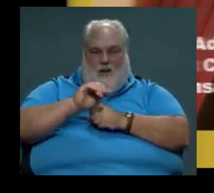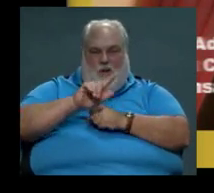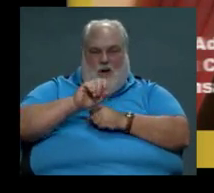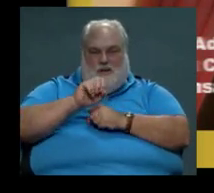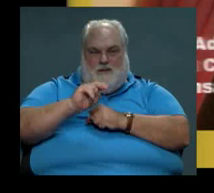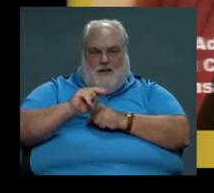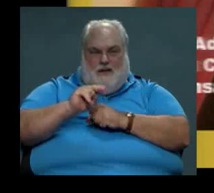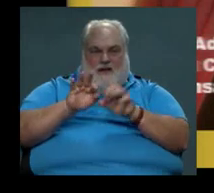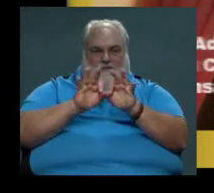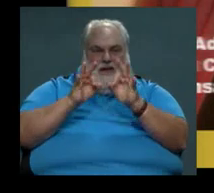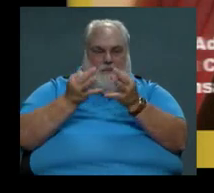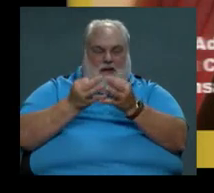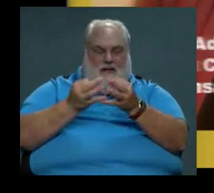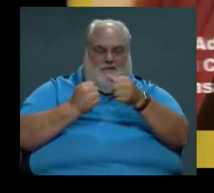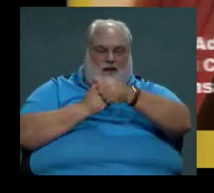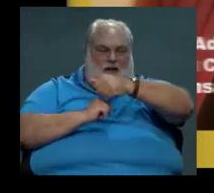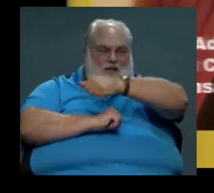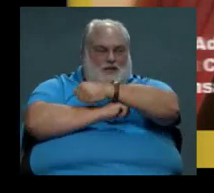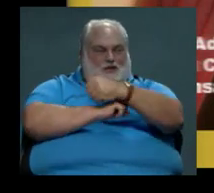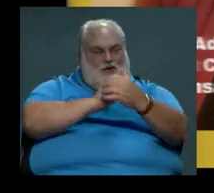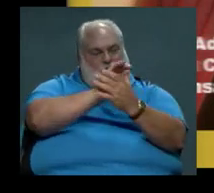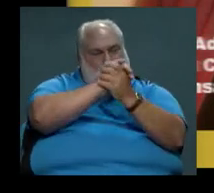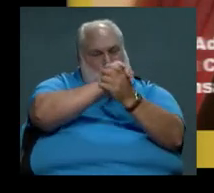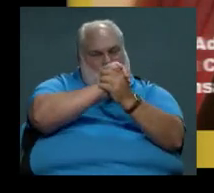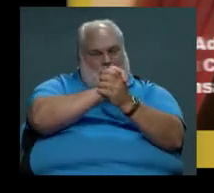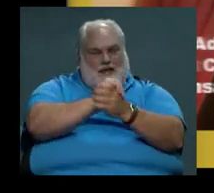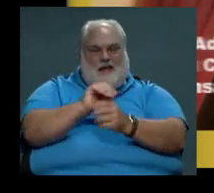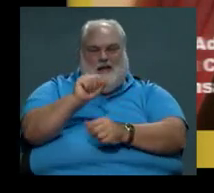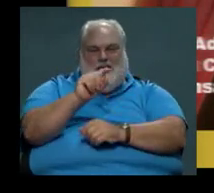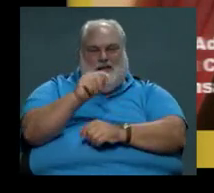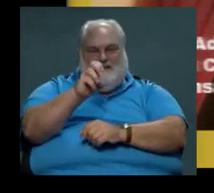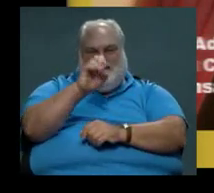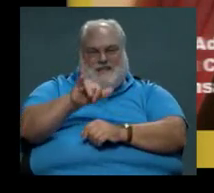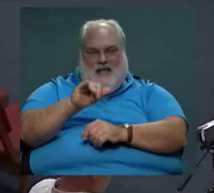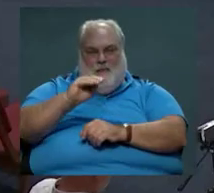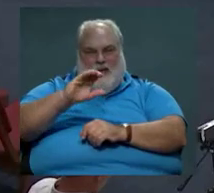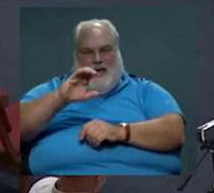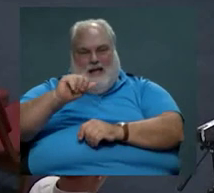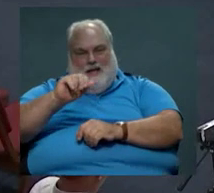Family Foundation. So, congratulations, Stacy McAdoo.